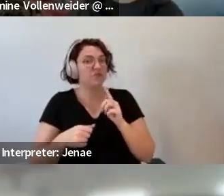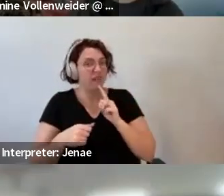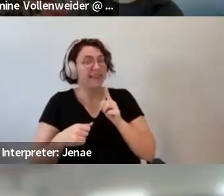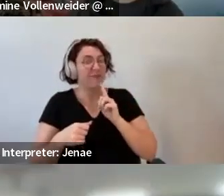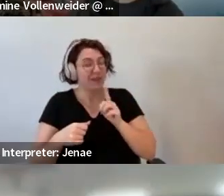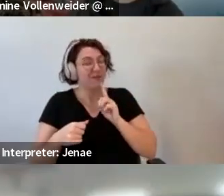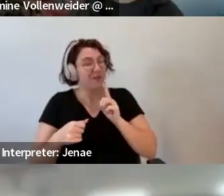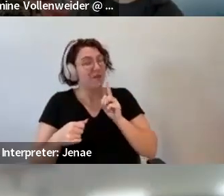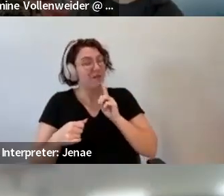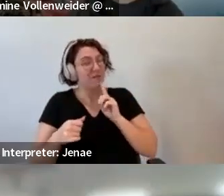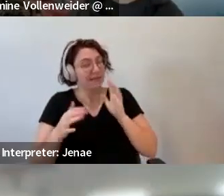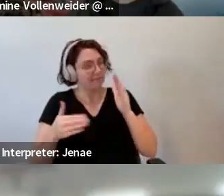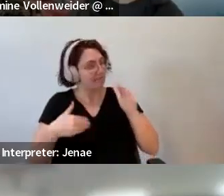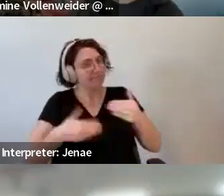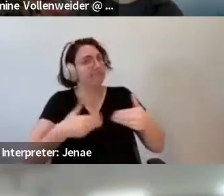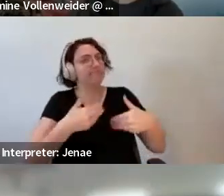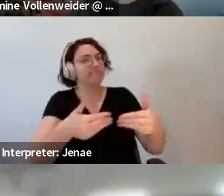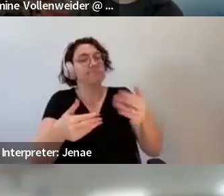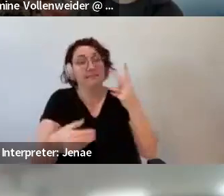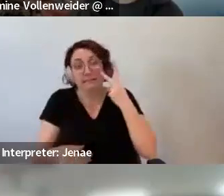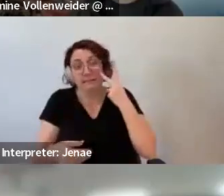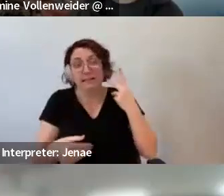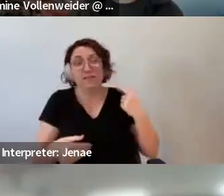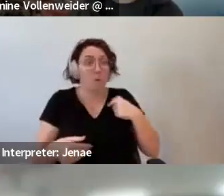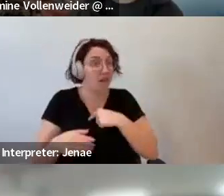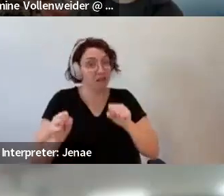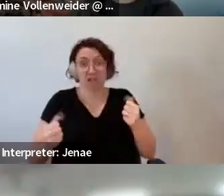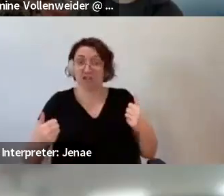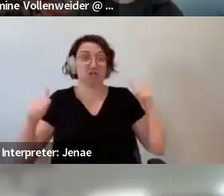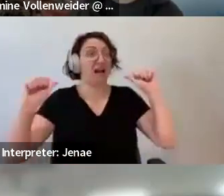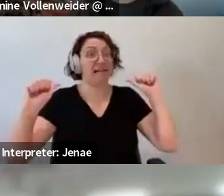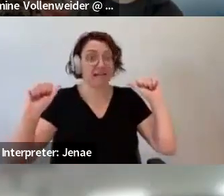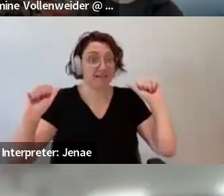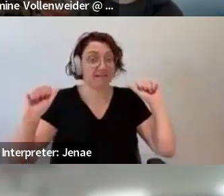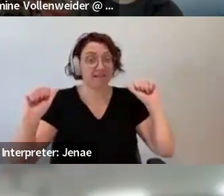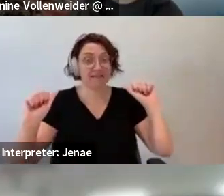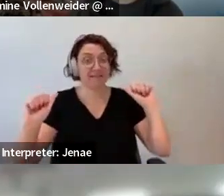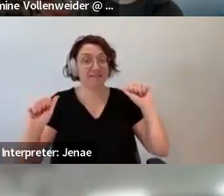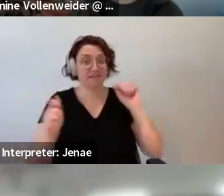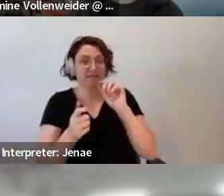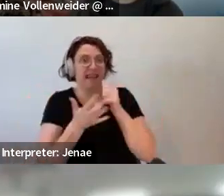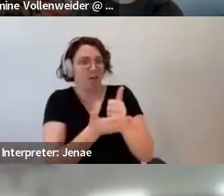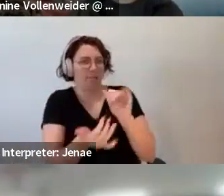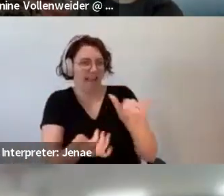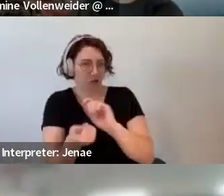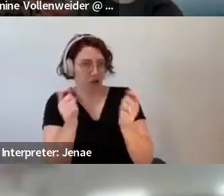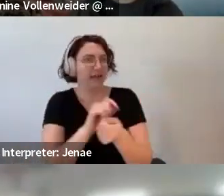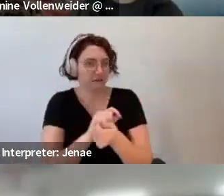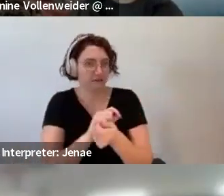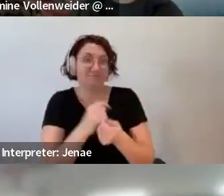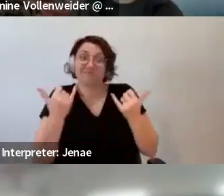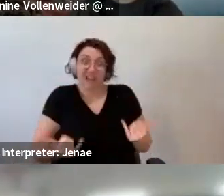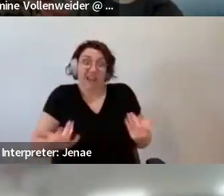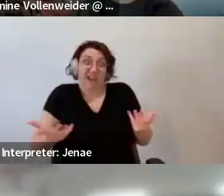really press play and see if we can make a run with that change. And now here we